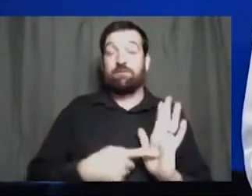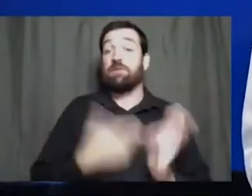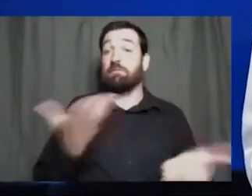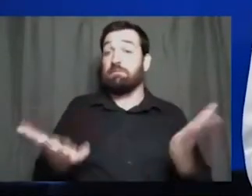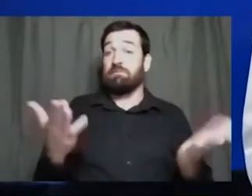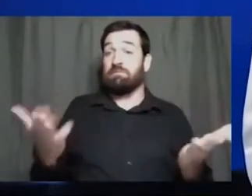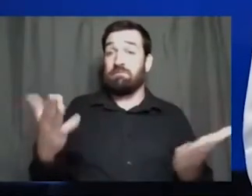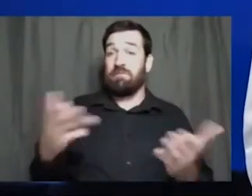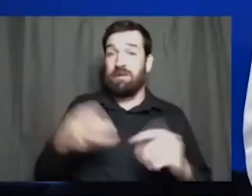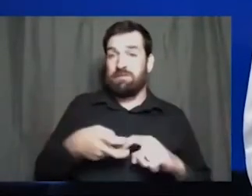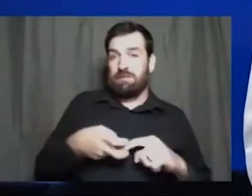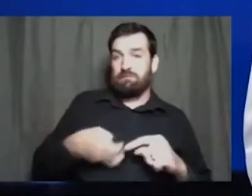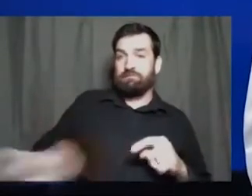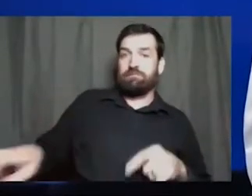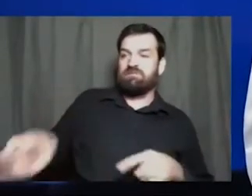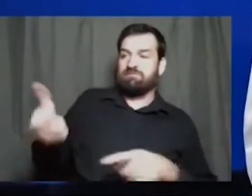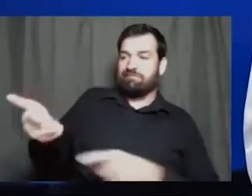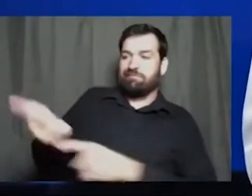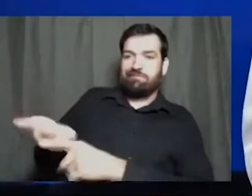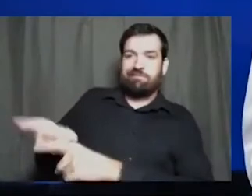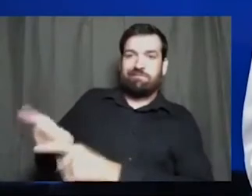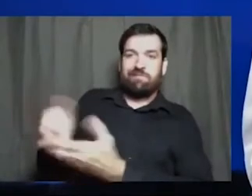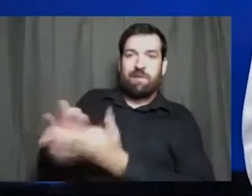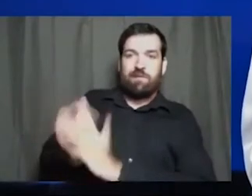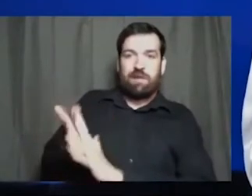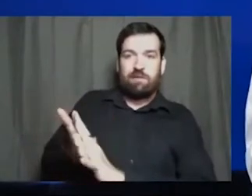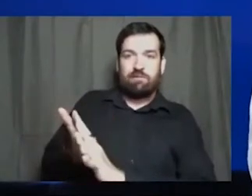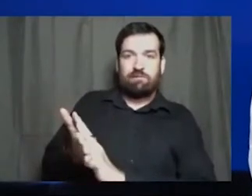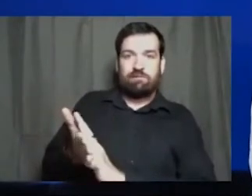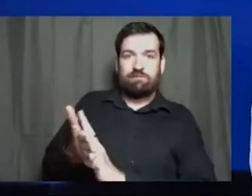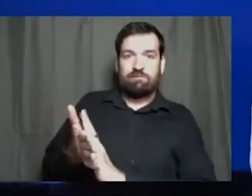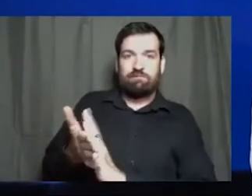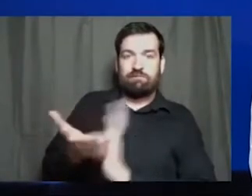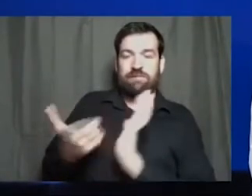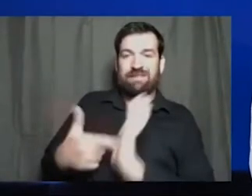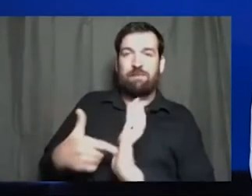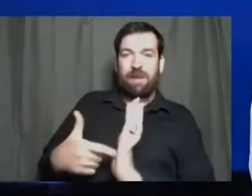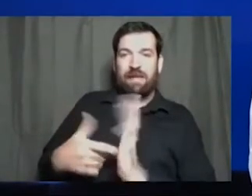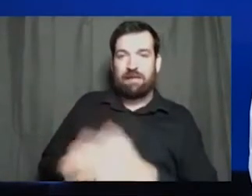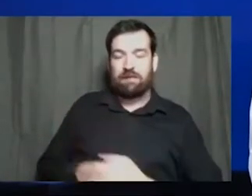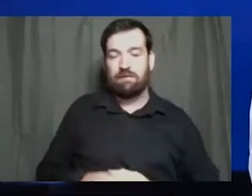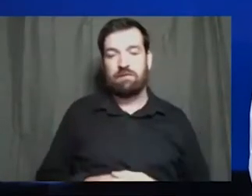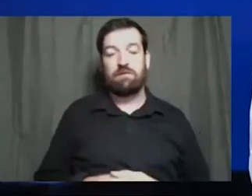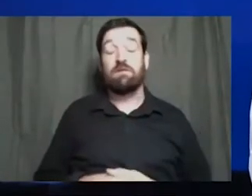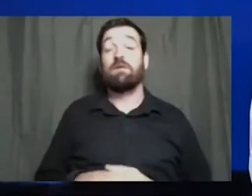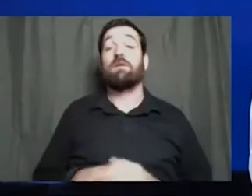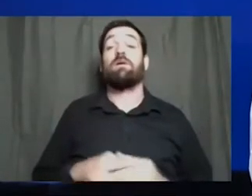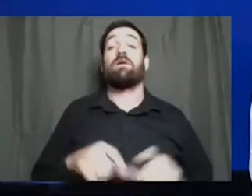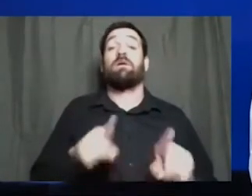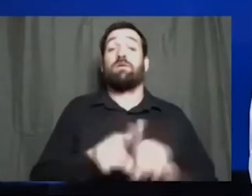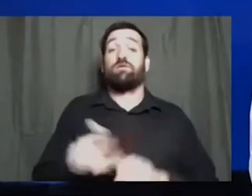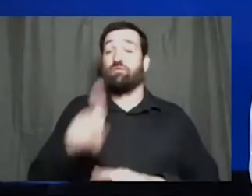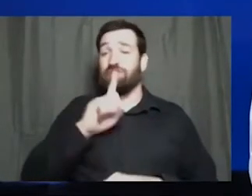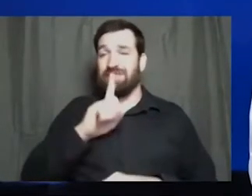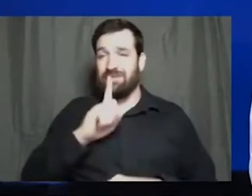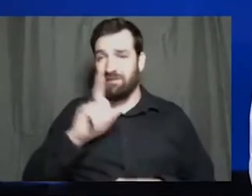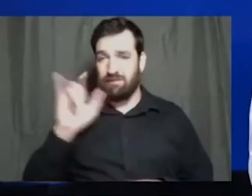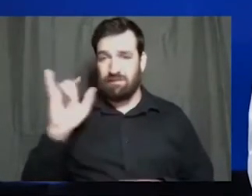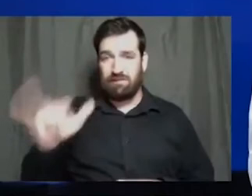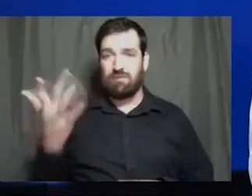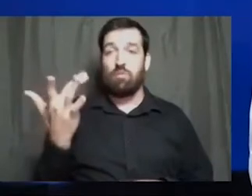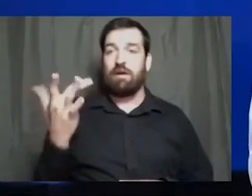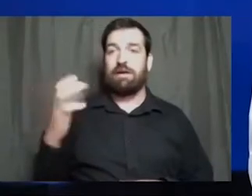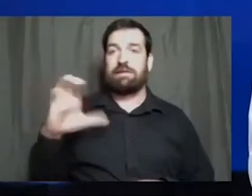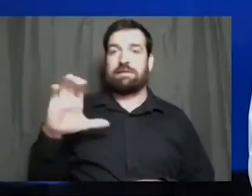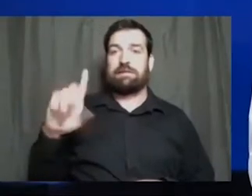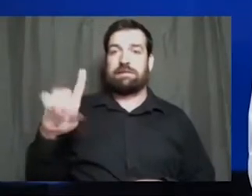may not become symptomatic. The other thing just to say is that's really why the CDC changed the direction here